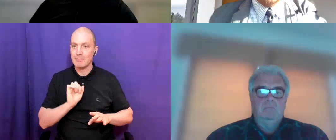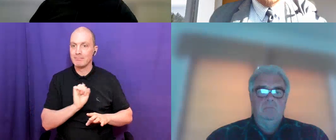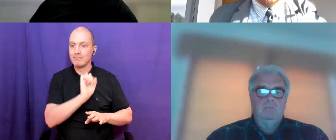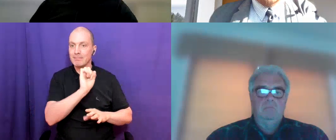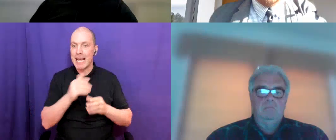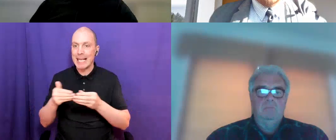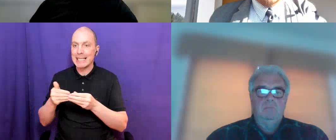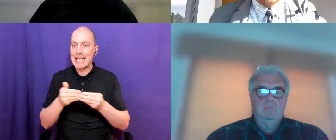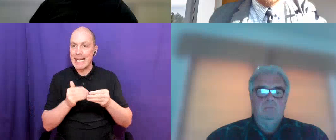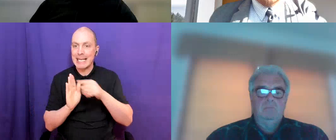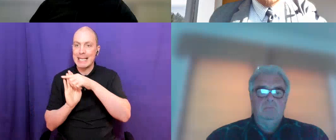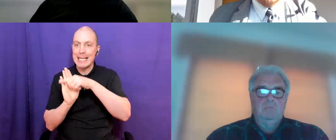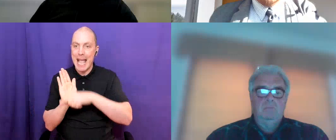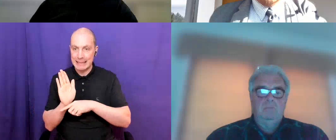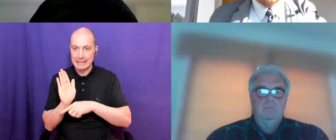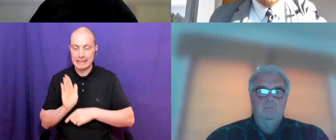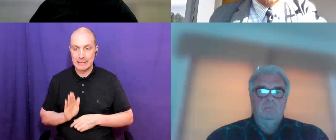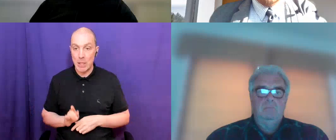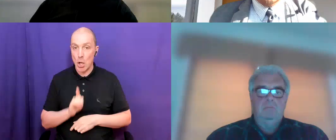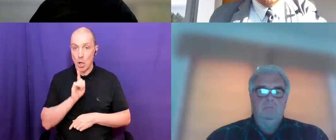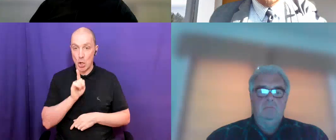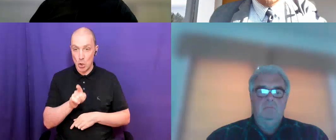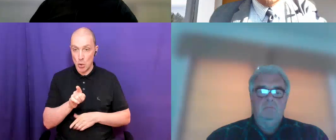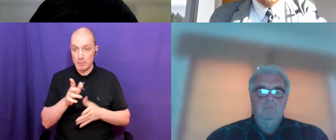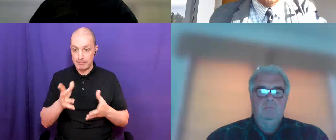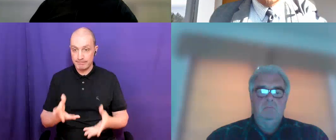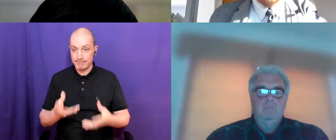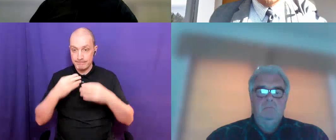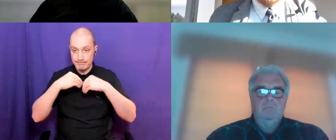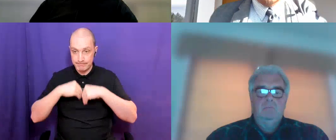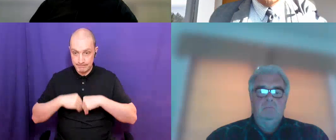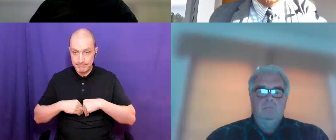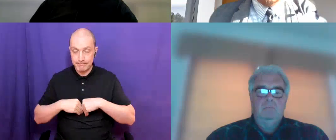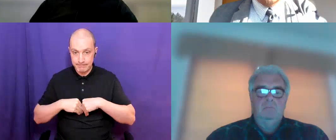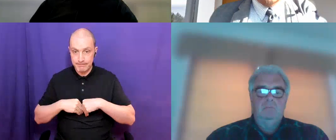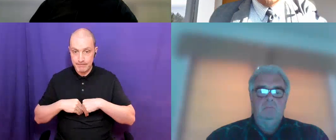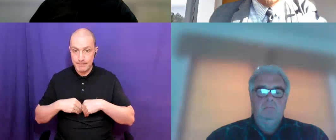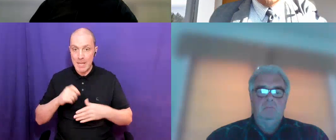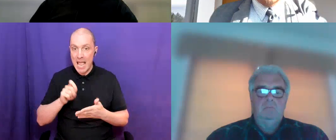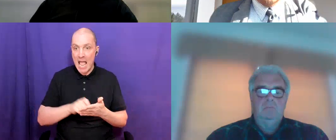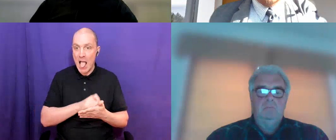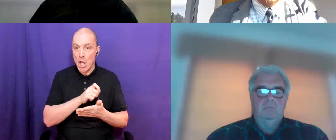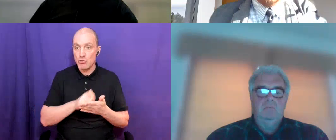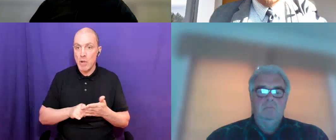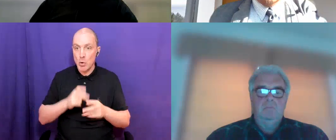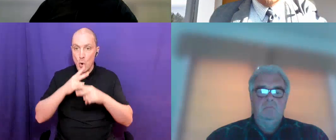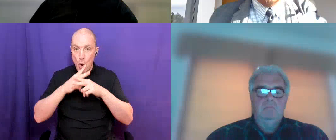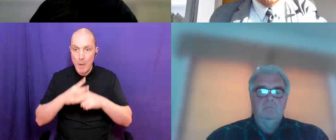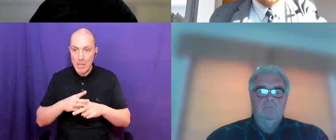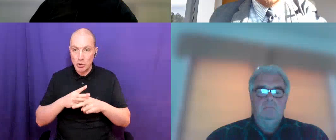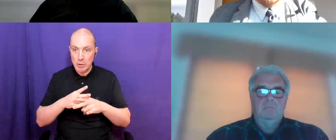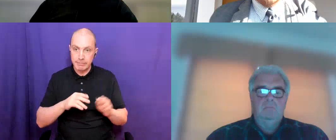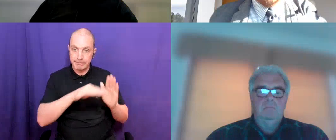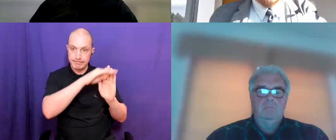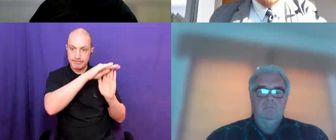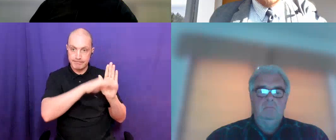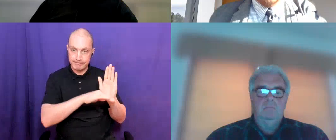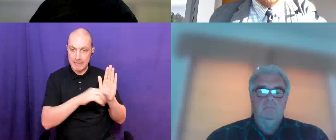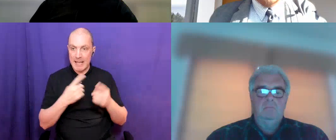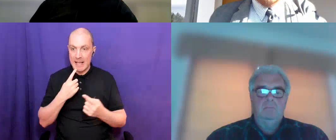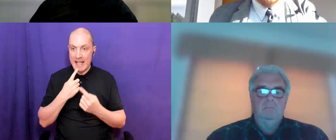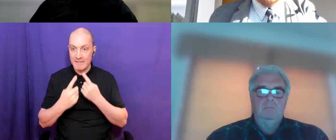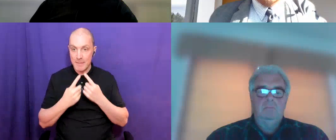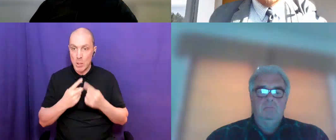make yourself aware of the contents of the Electoral Commission's placemat and the EMB guidance, as this will be used to adjudicate on